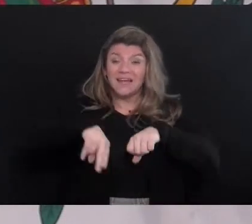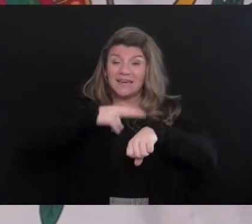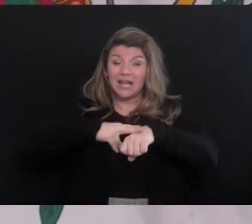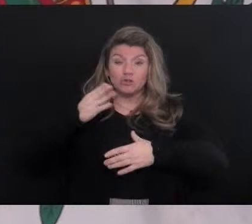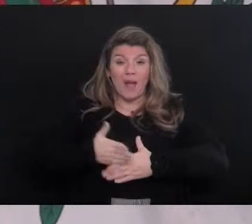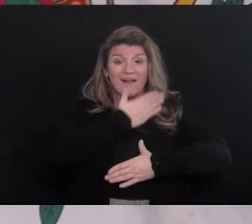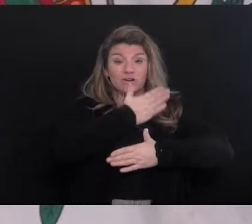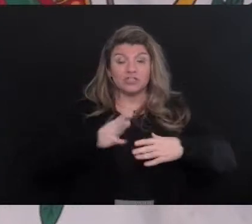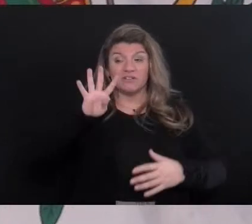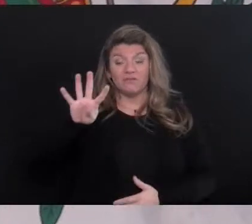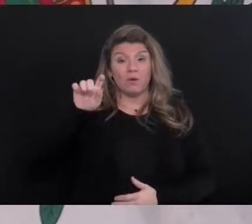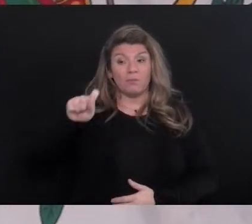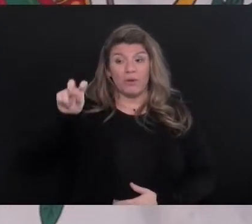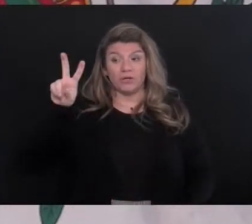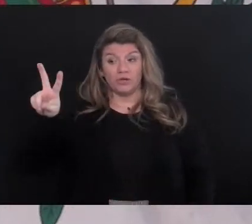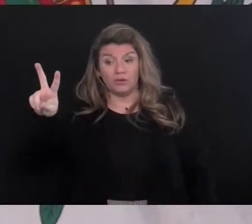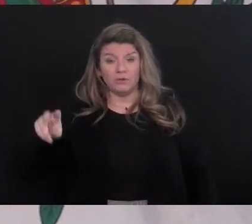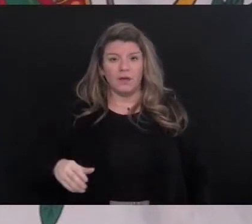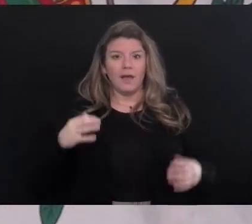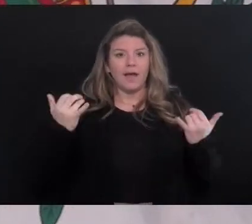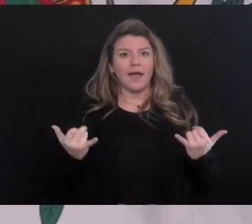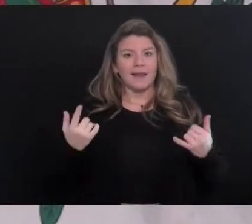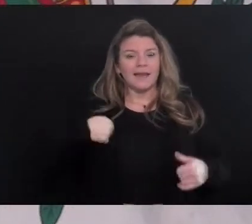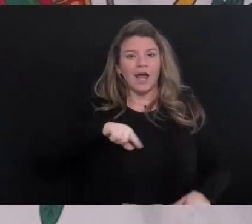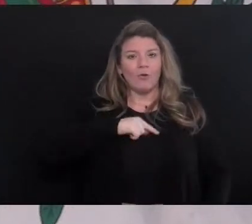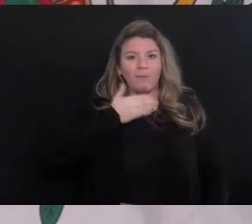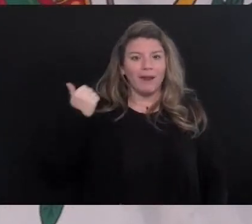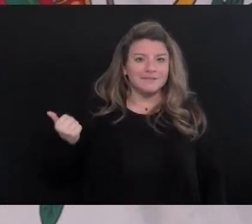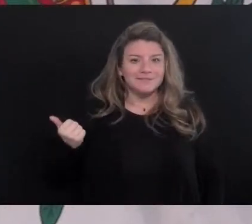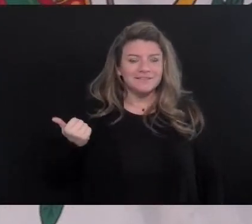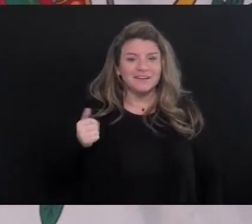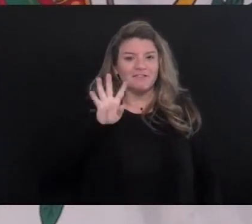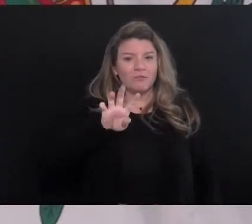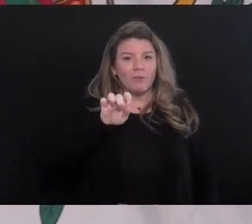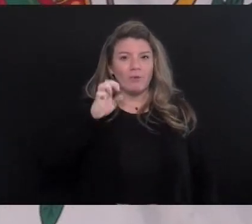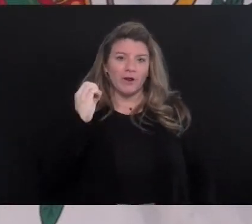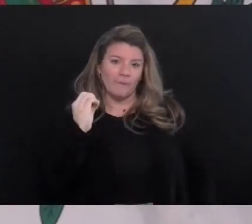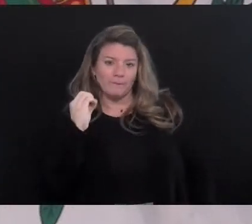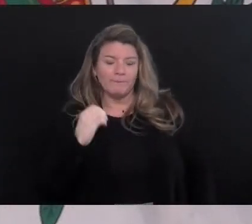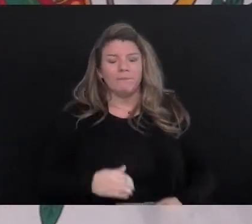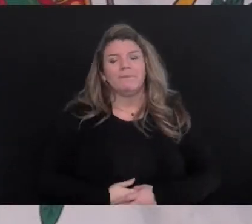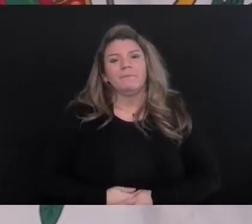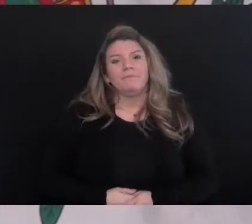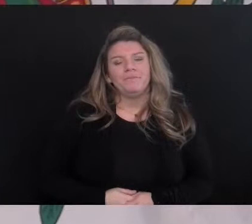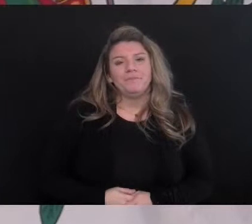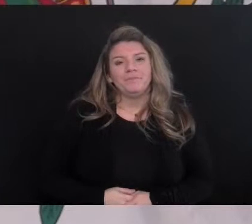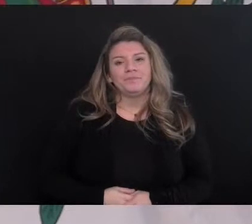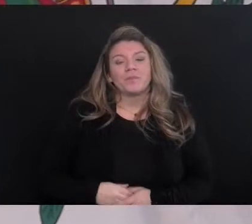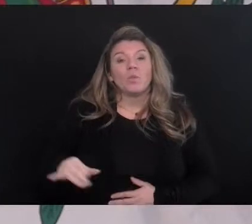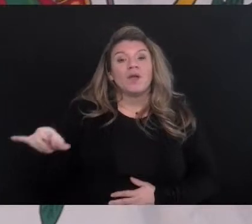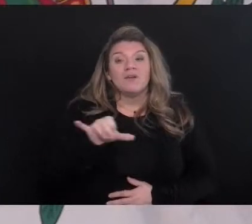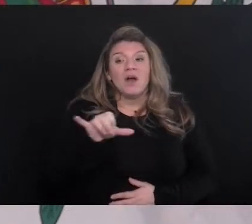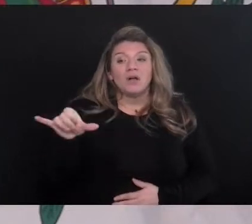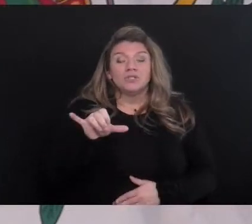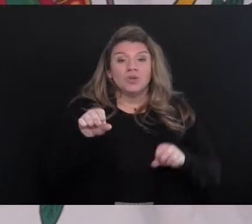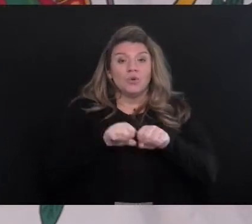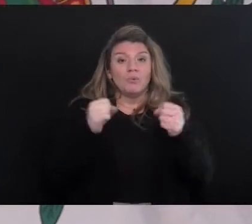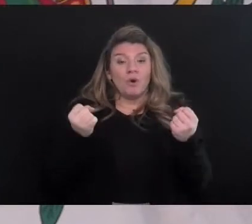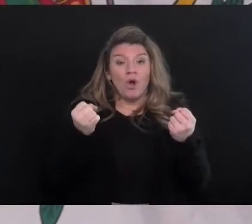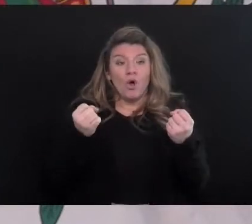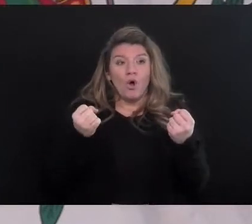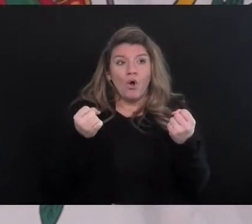at 4.2. We're better than the national average at 4.0. We also broke